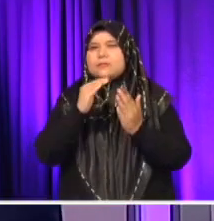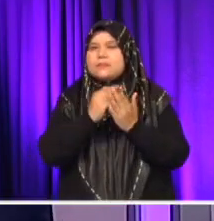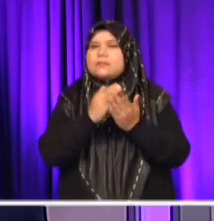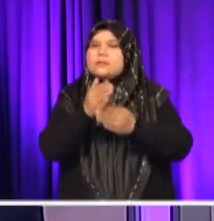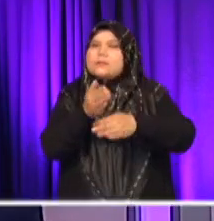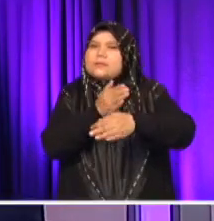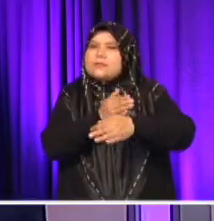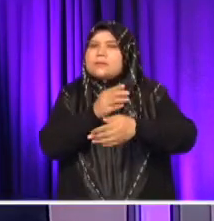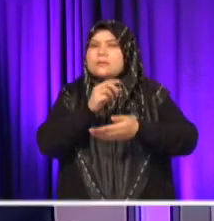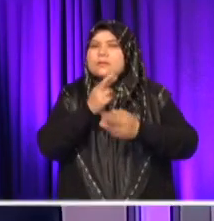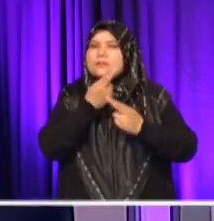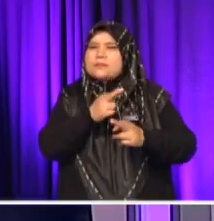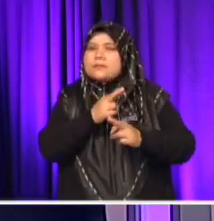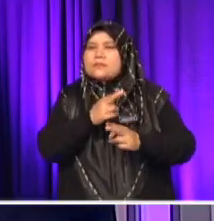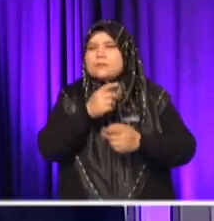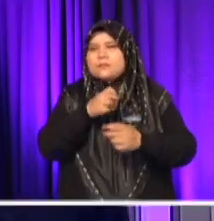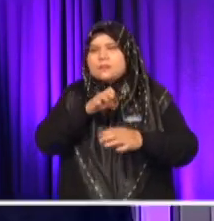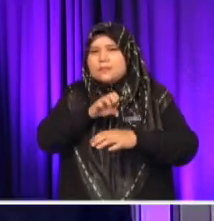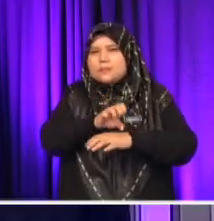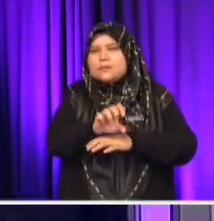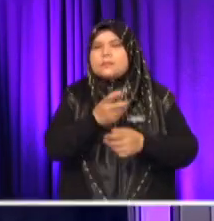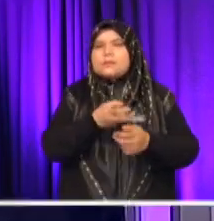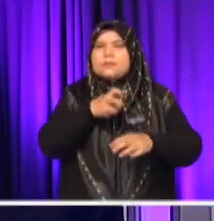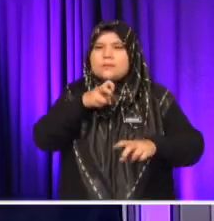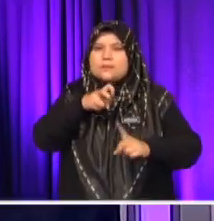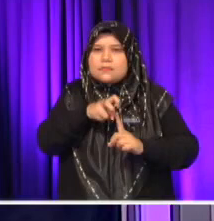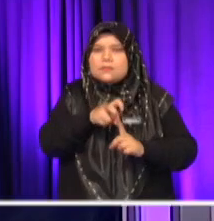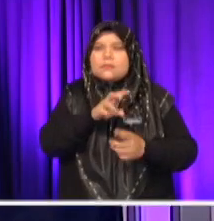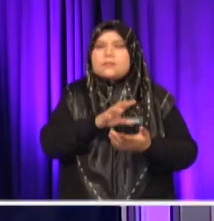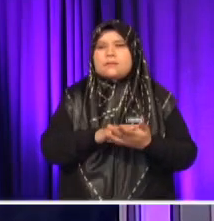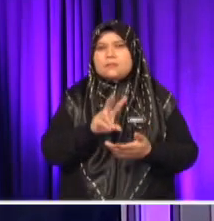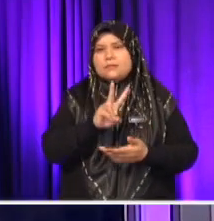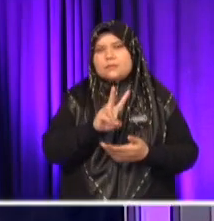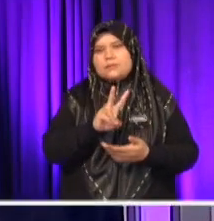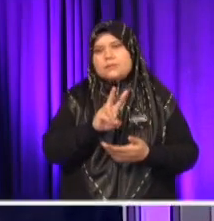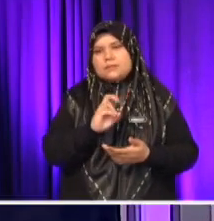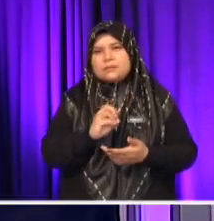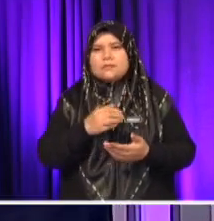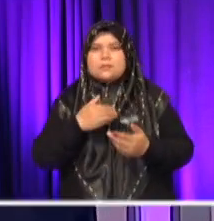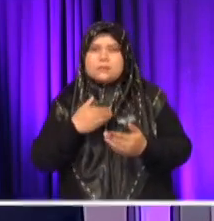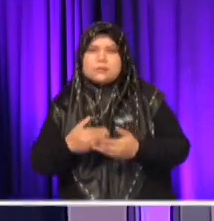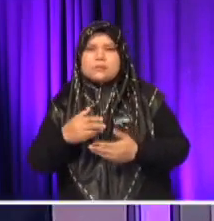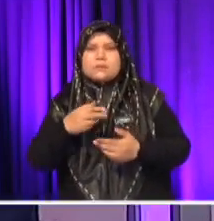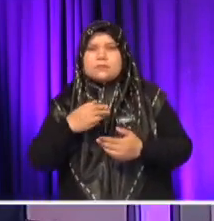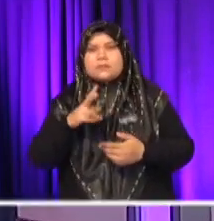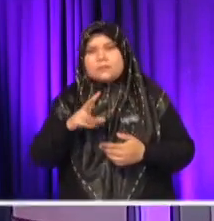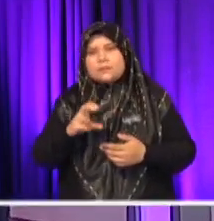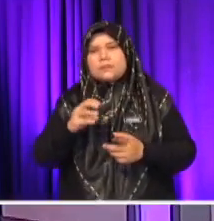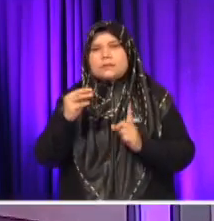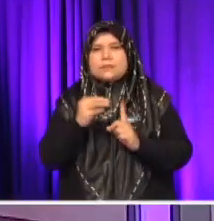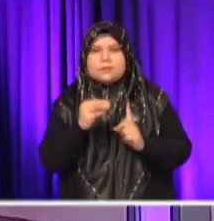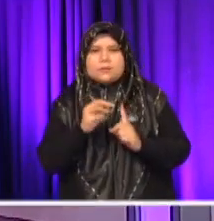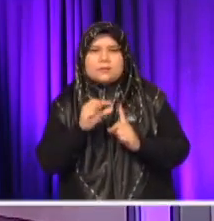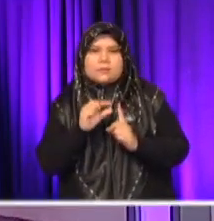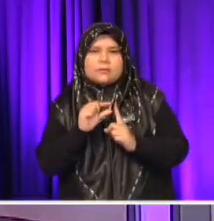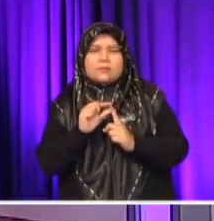response to an email or a message in about 30 to 50 words, okay? Okay. So it is important